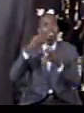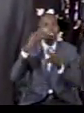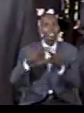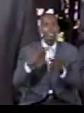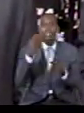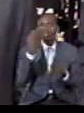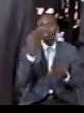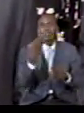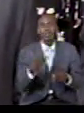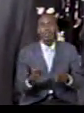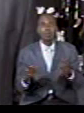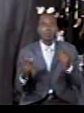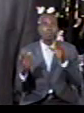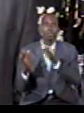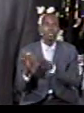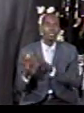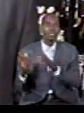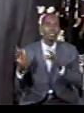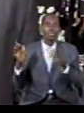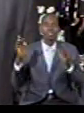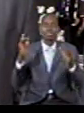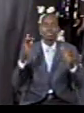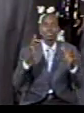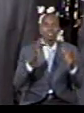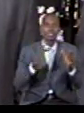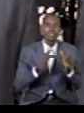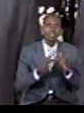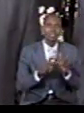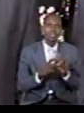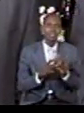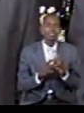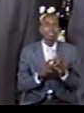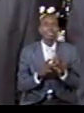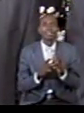the name of Jesus.